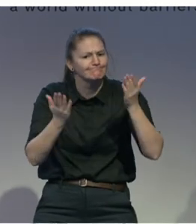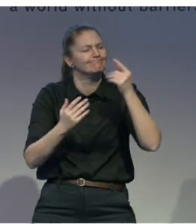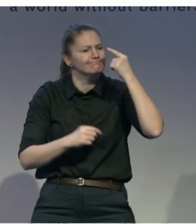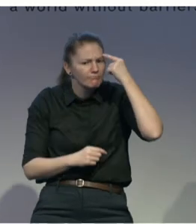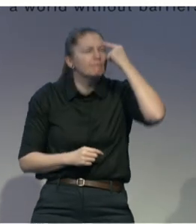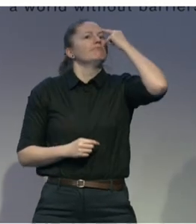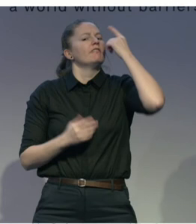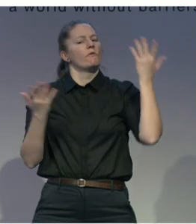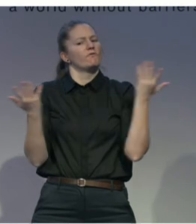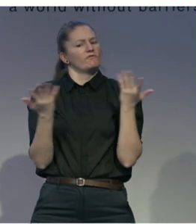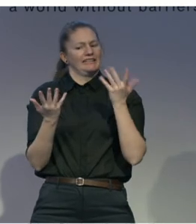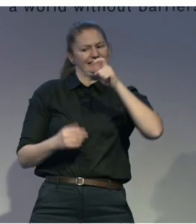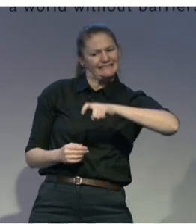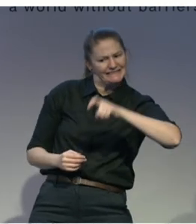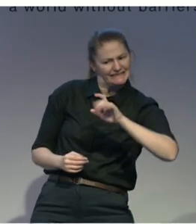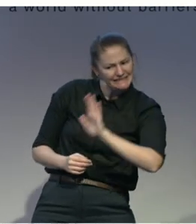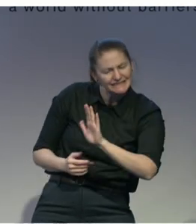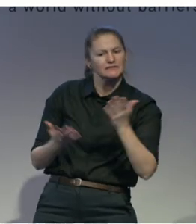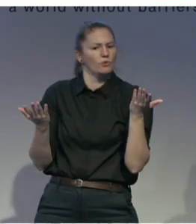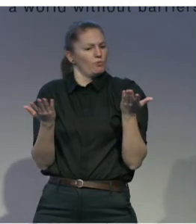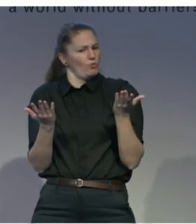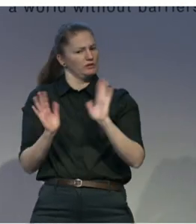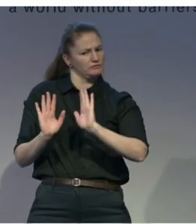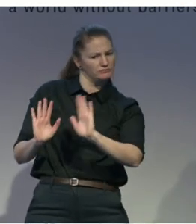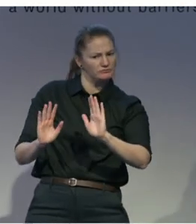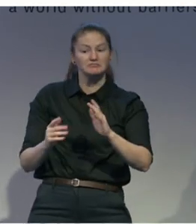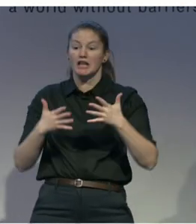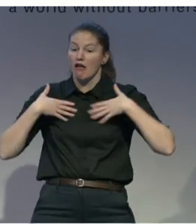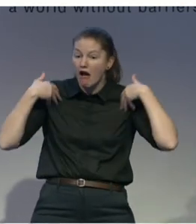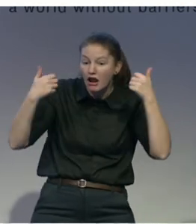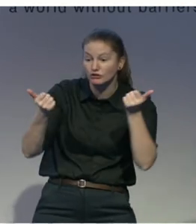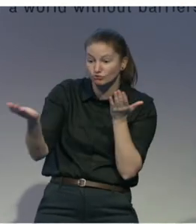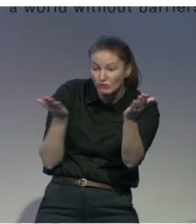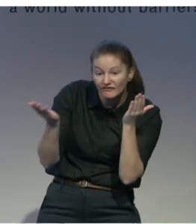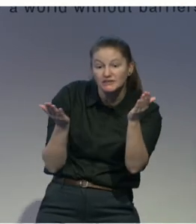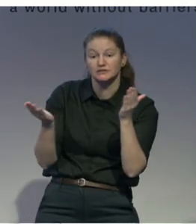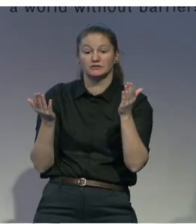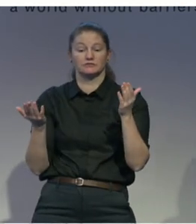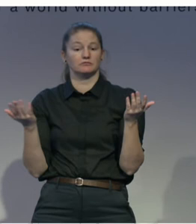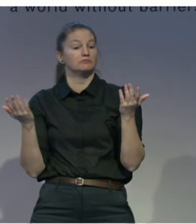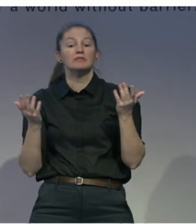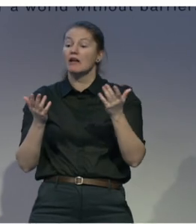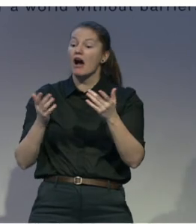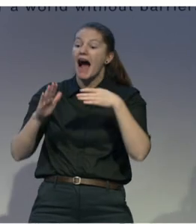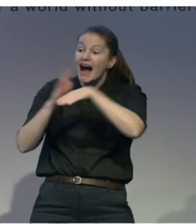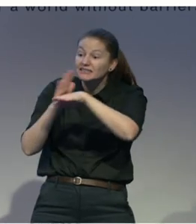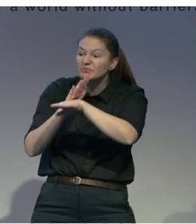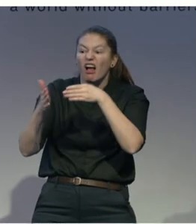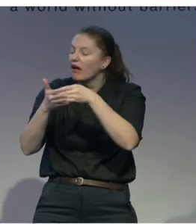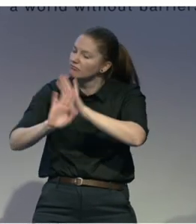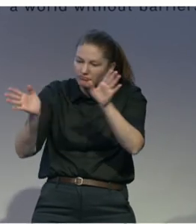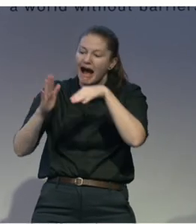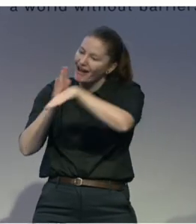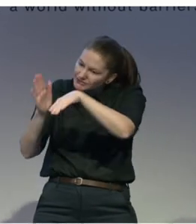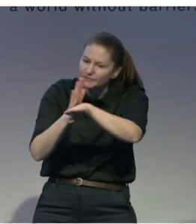services in the municipalities now have basic accessibility, and persons with disabilities have tax